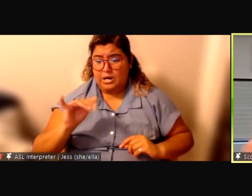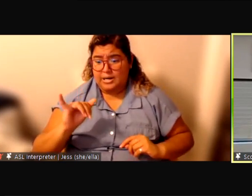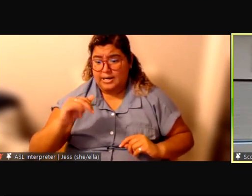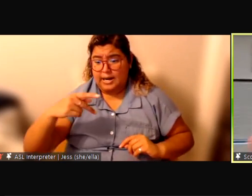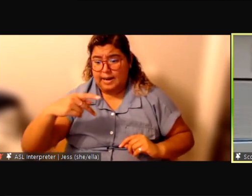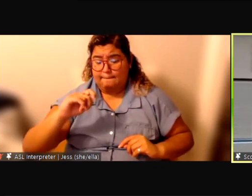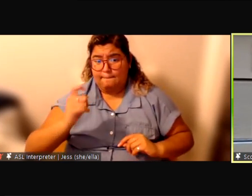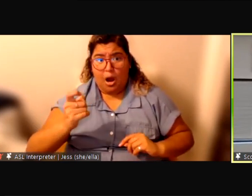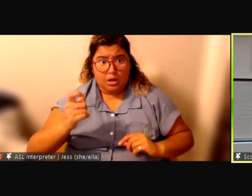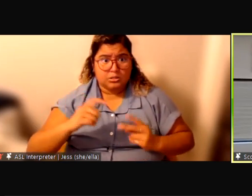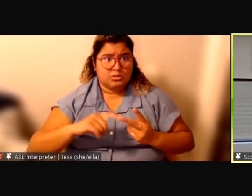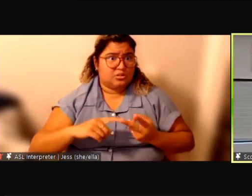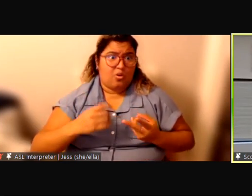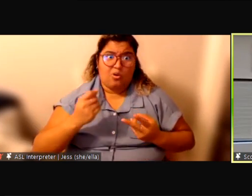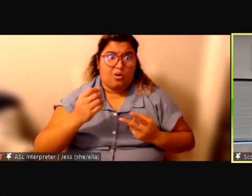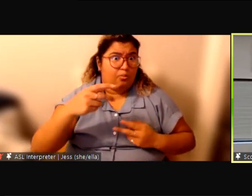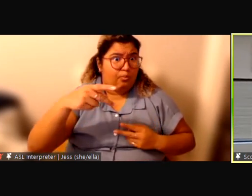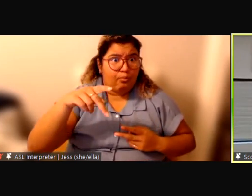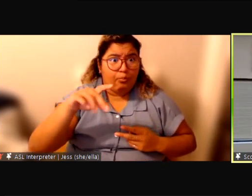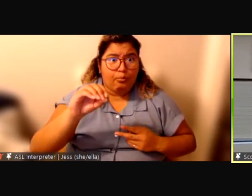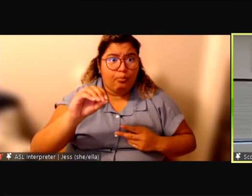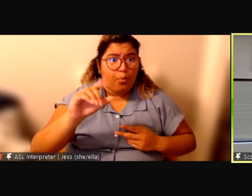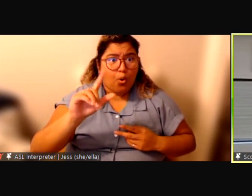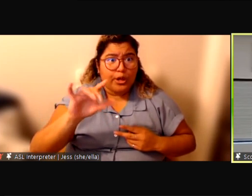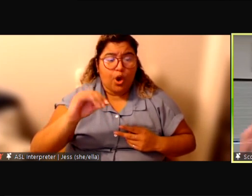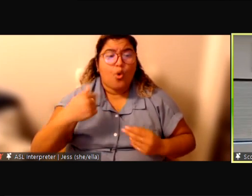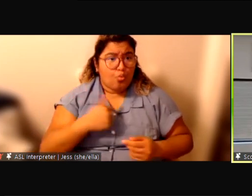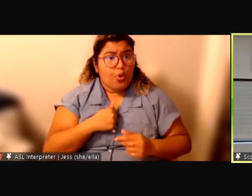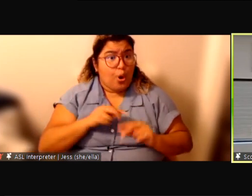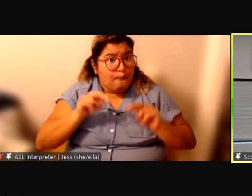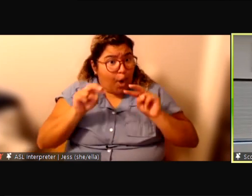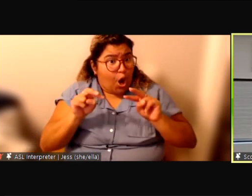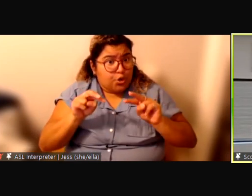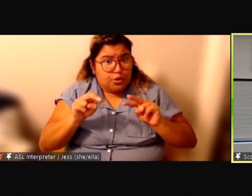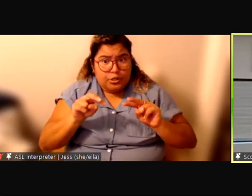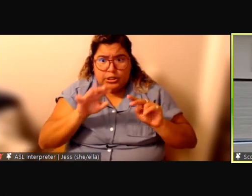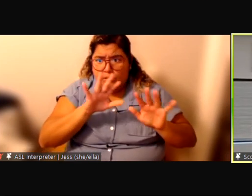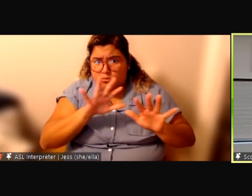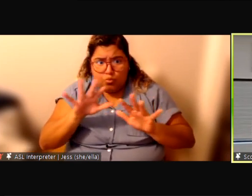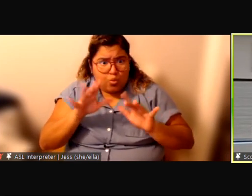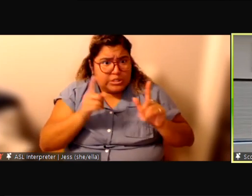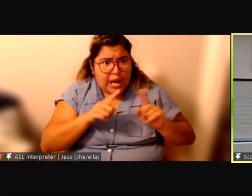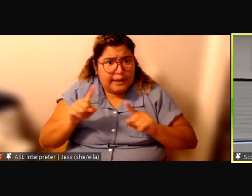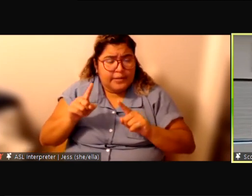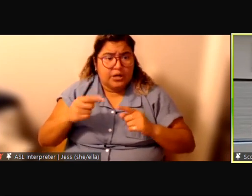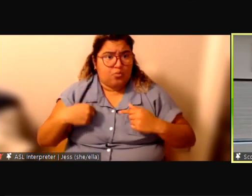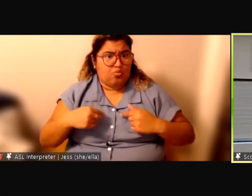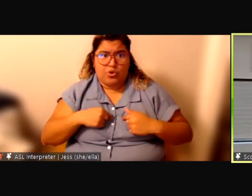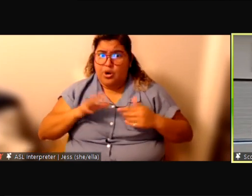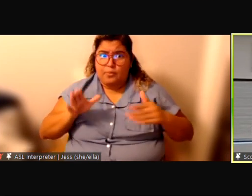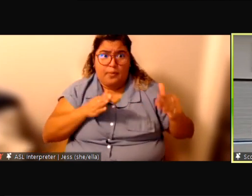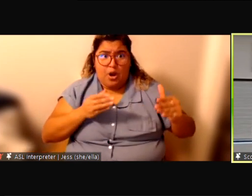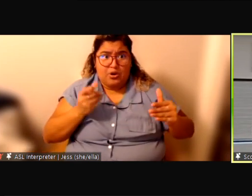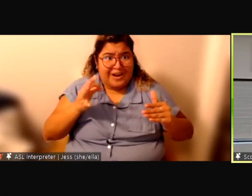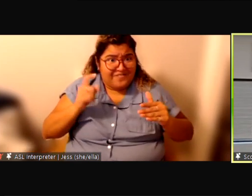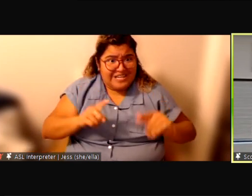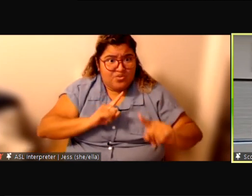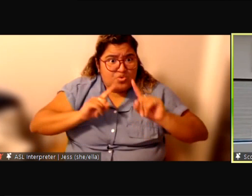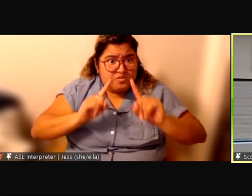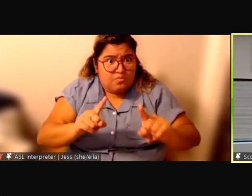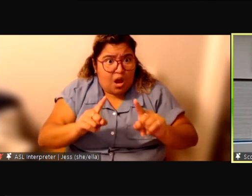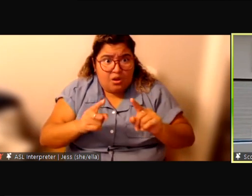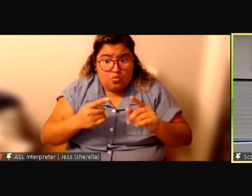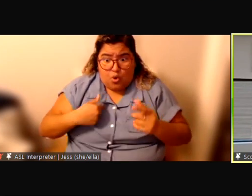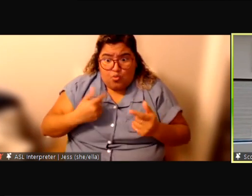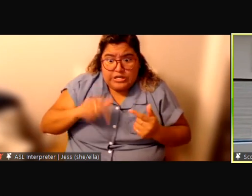department at the state level and at the local level continue to monitor all of these situations. We are preparing to respond in any way that we need to, and